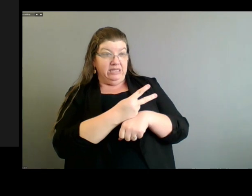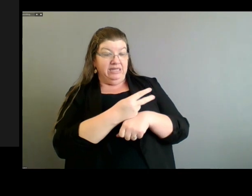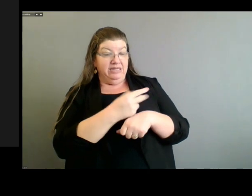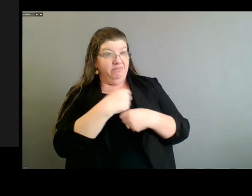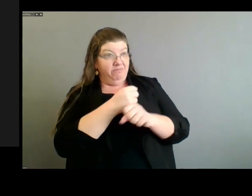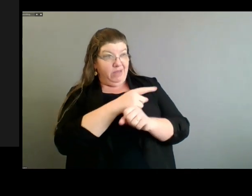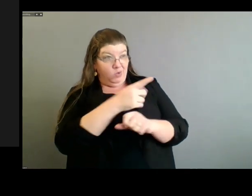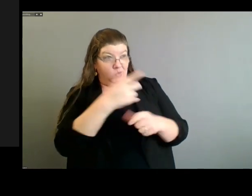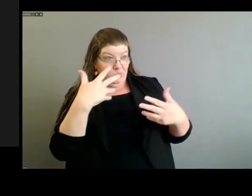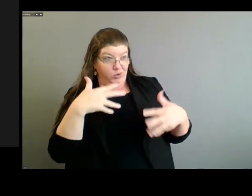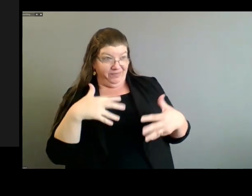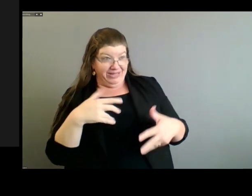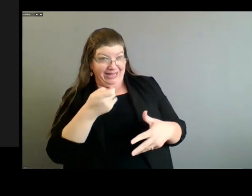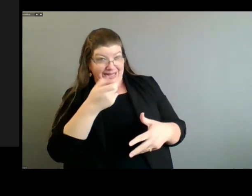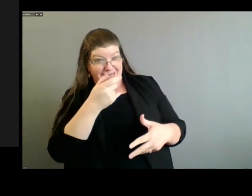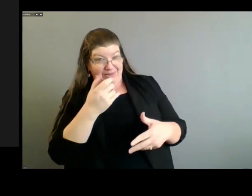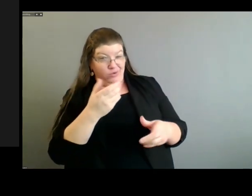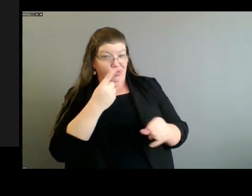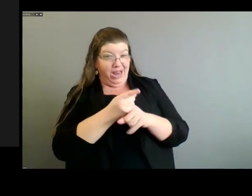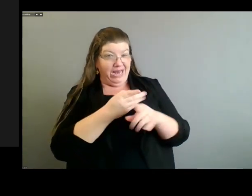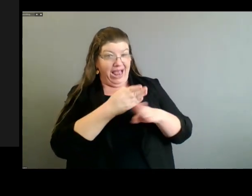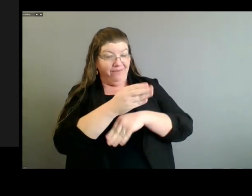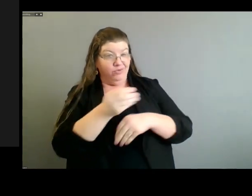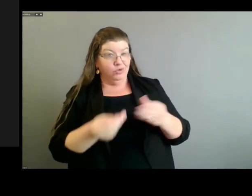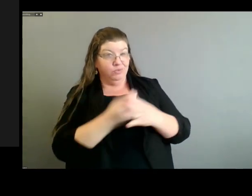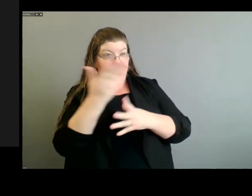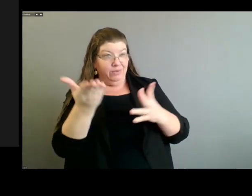that make you coming on the heels of spring break?